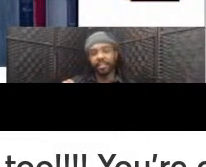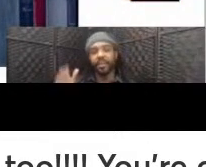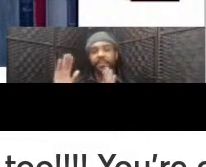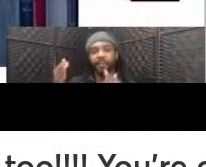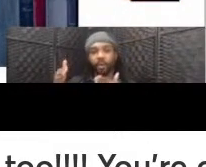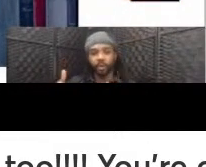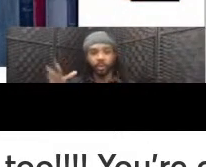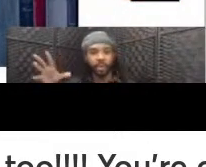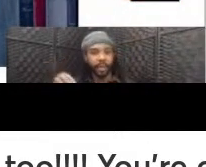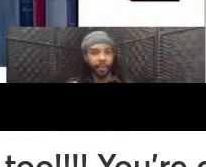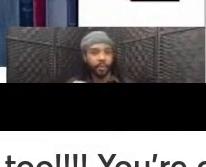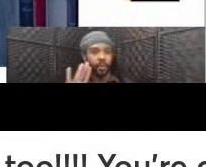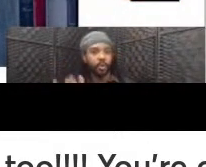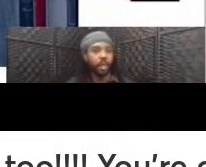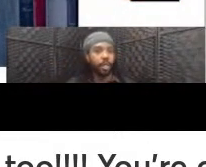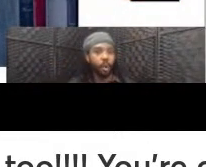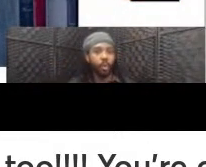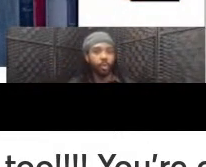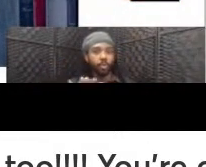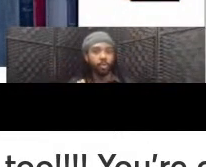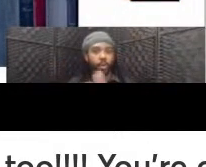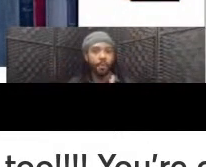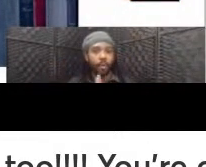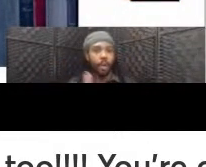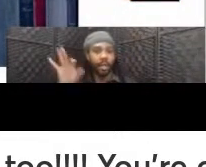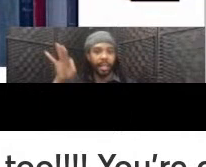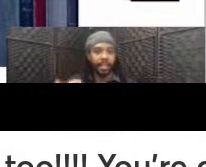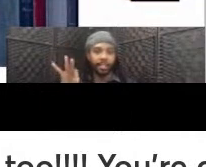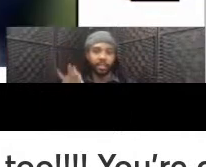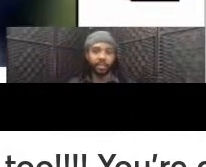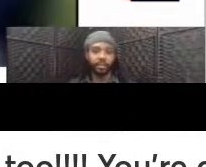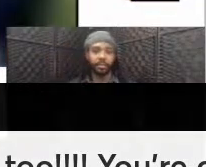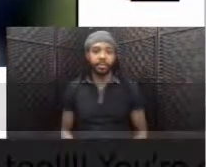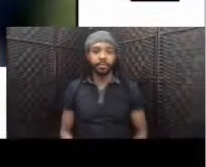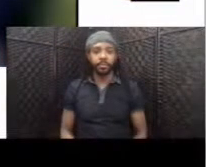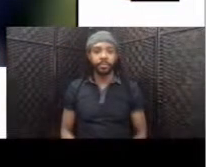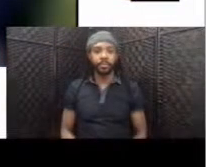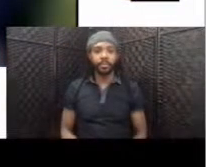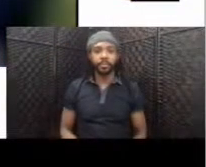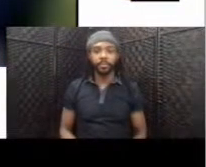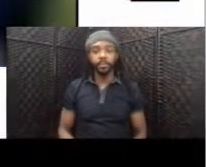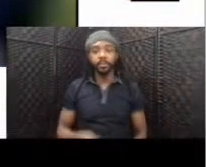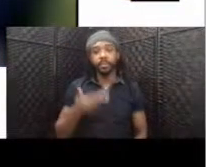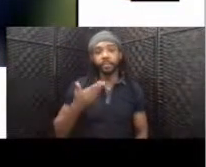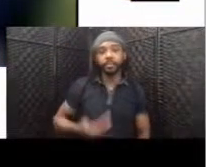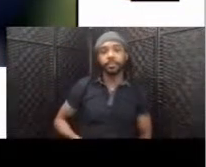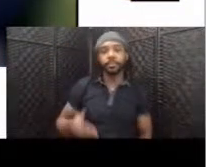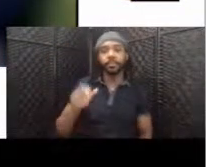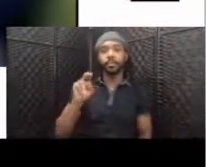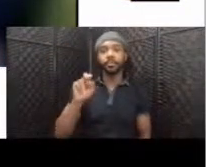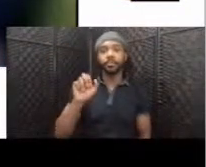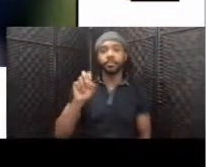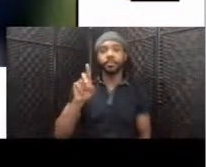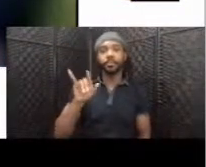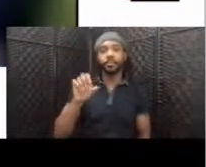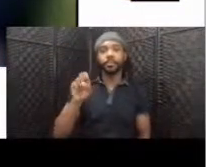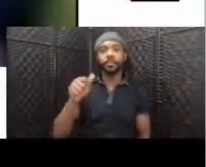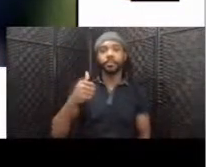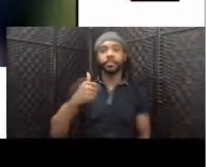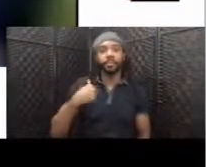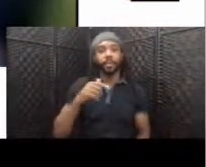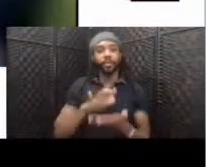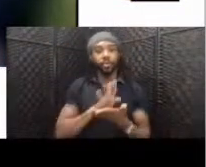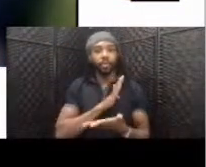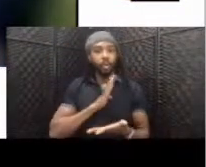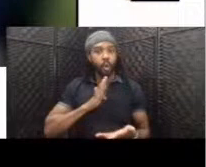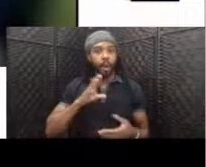in local school board elections. My name is Nidhi Satyani, and I am a school board member in a